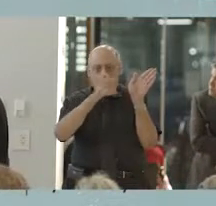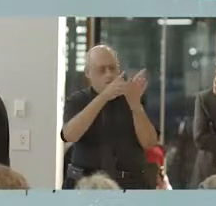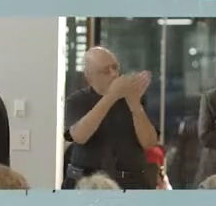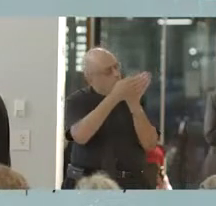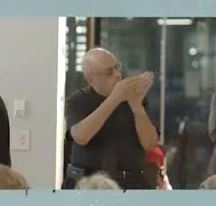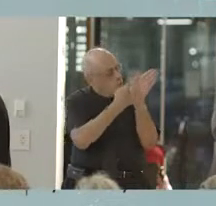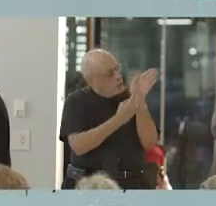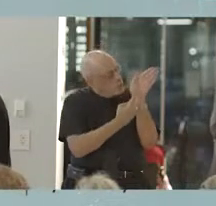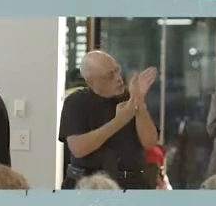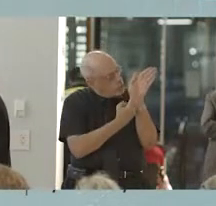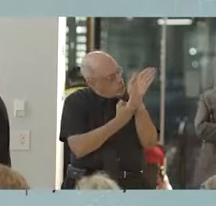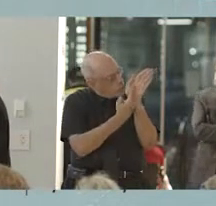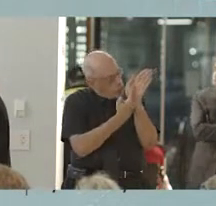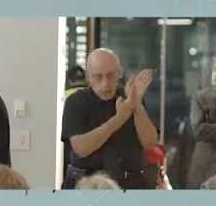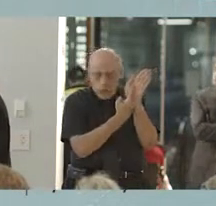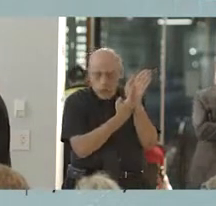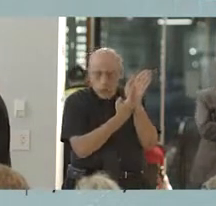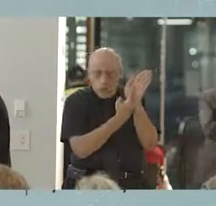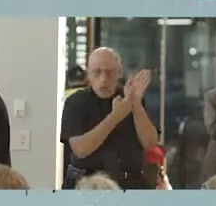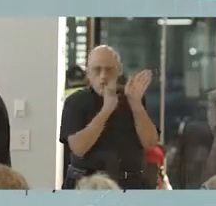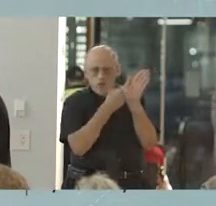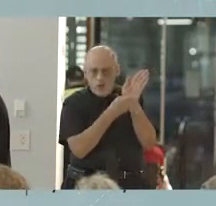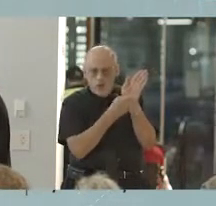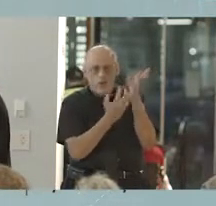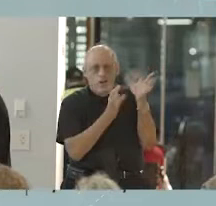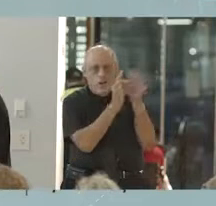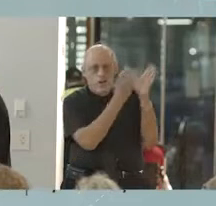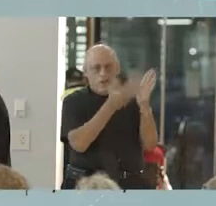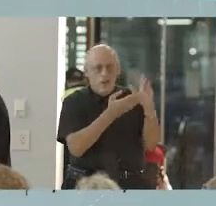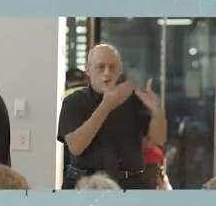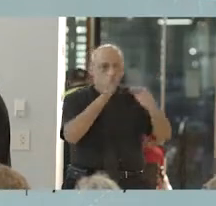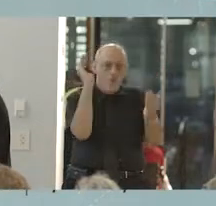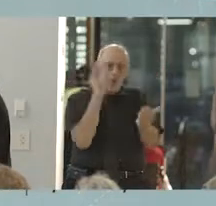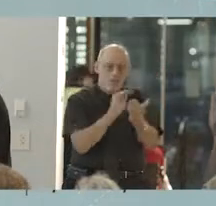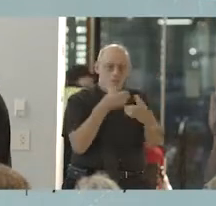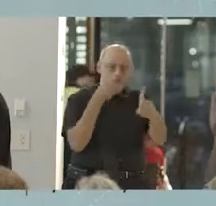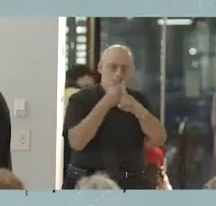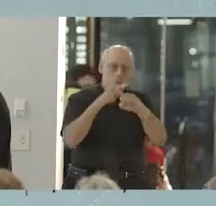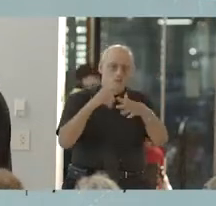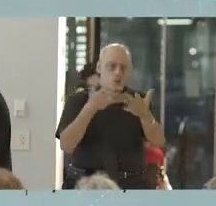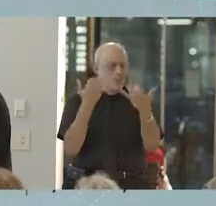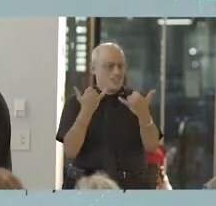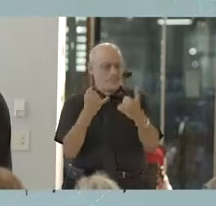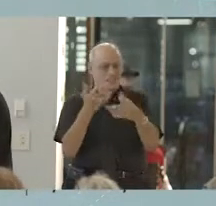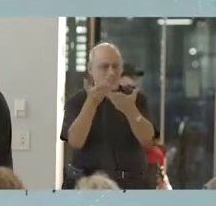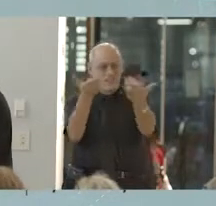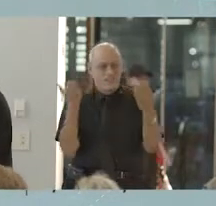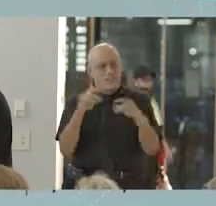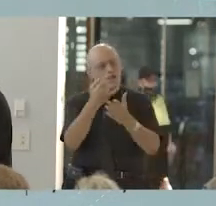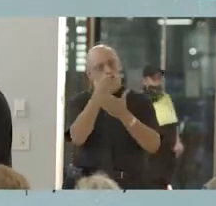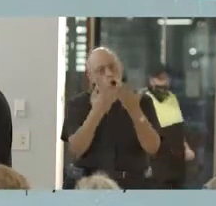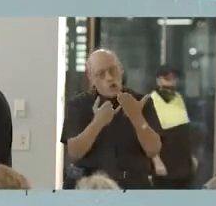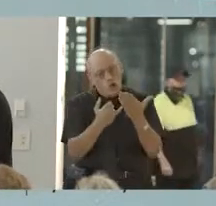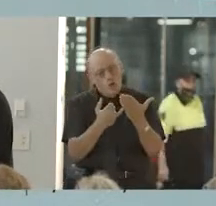running through Belvedere Plaza. We've aligned it there to minimize impact to existing entities like